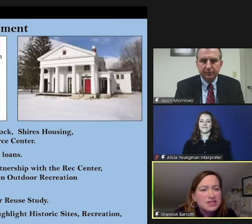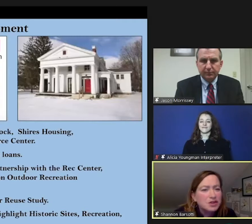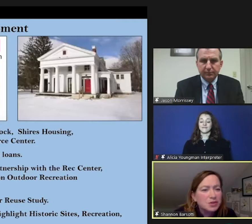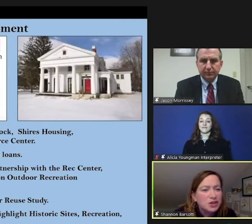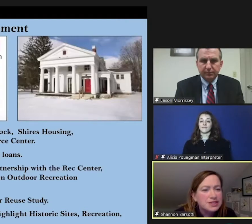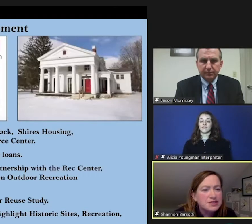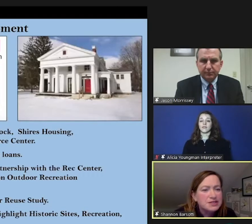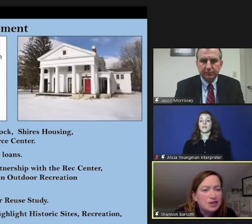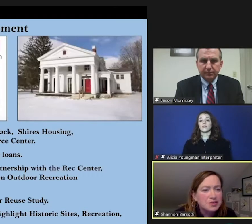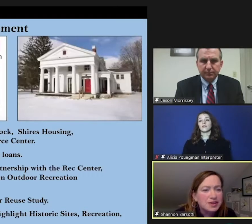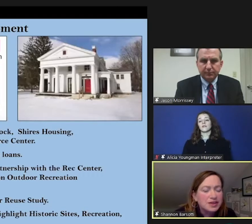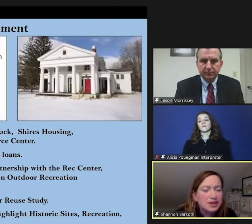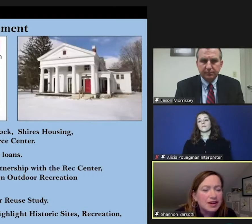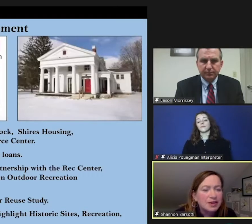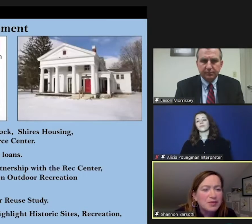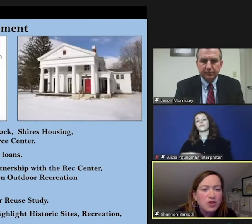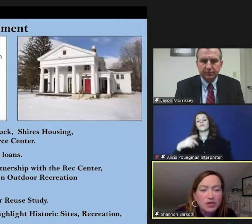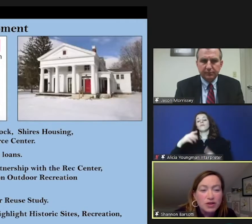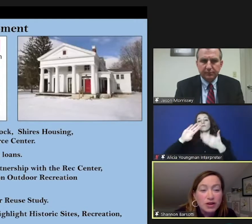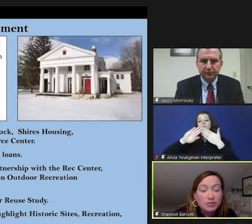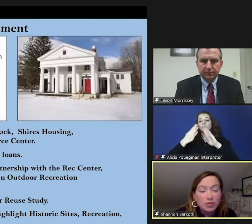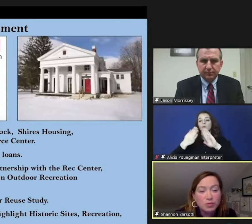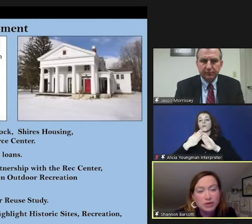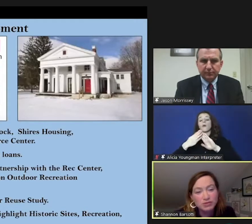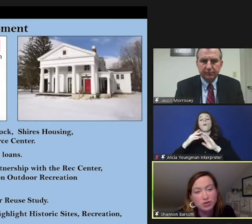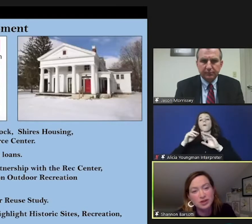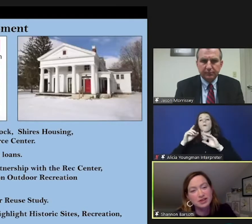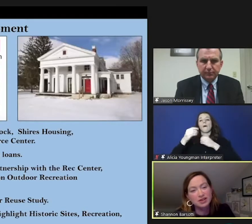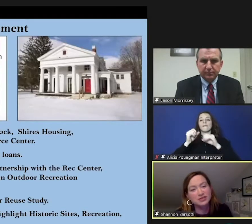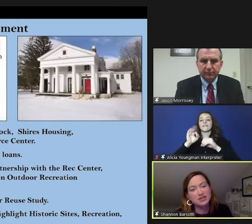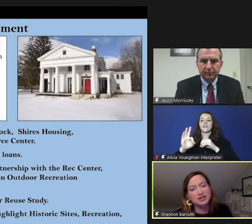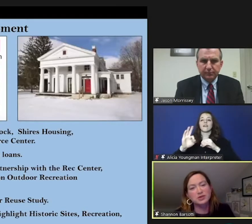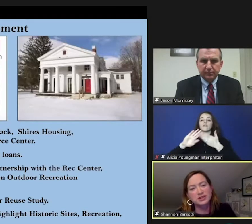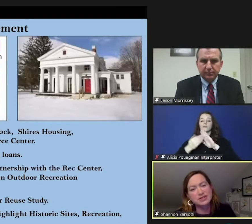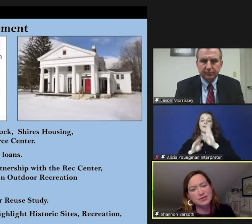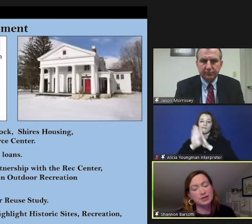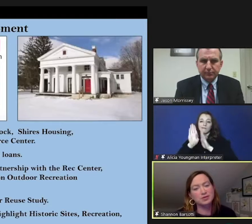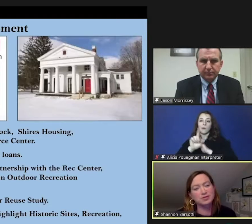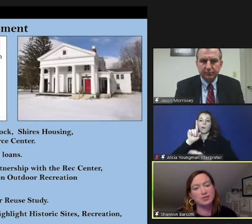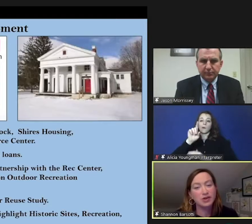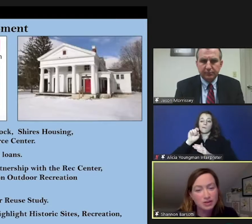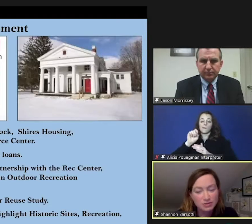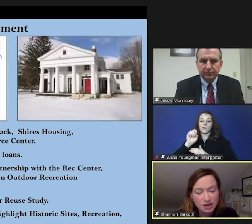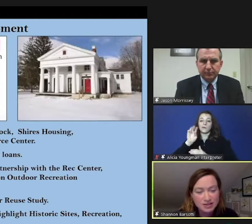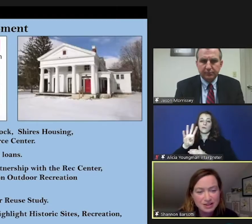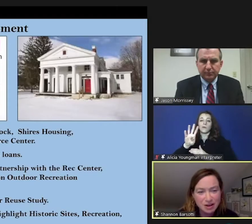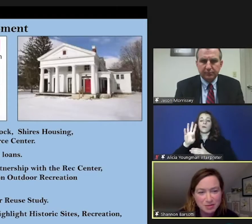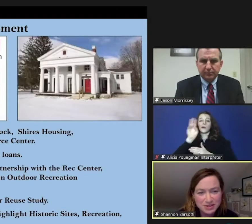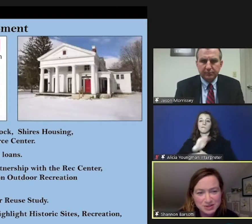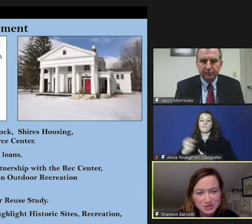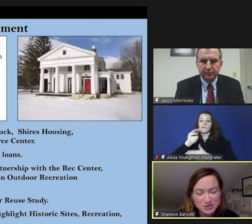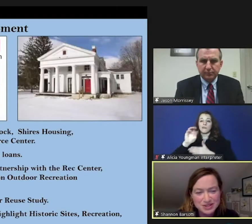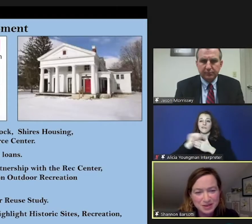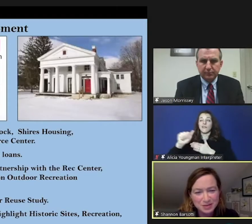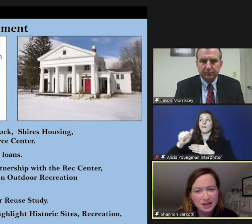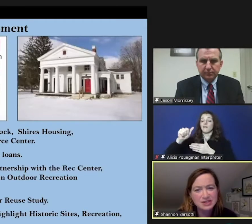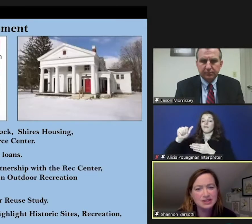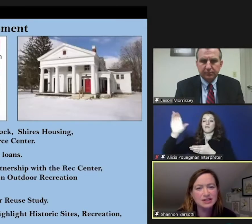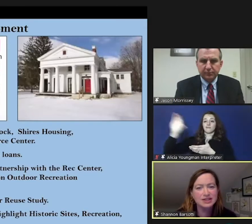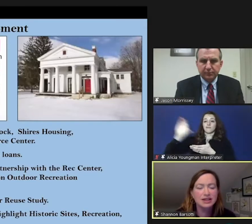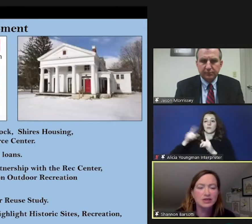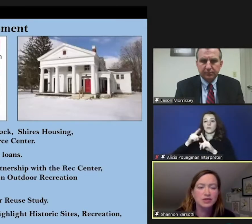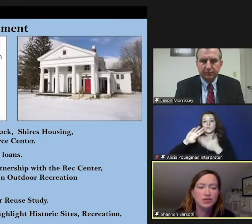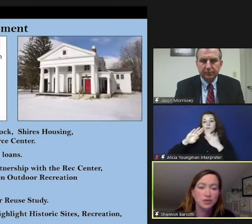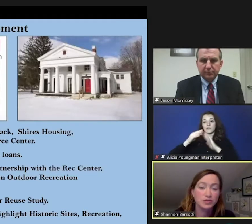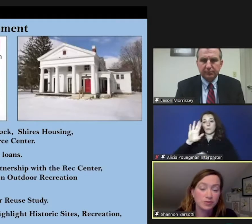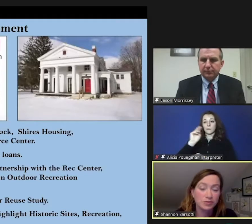And the Office of Community Development, over $1.4 million in community development block grant funds have come into the town of